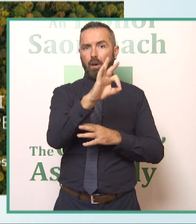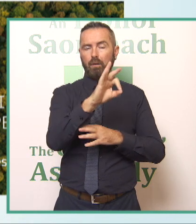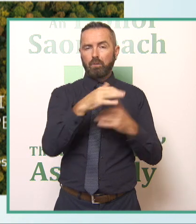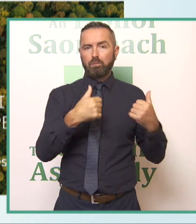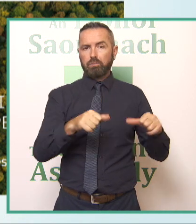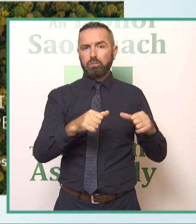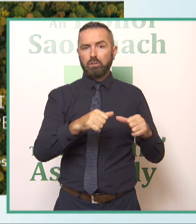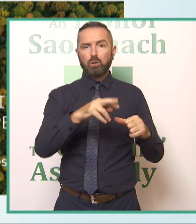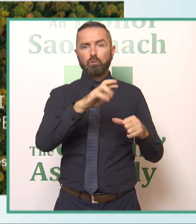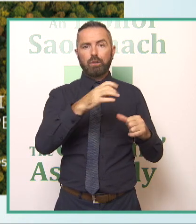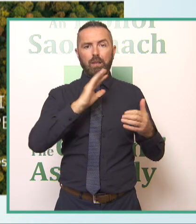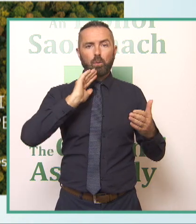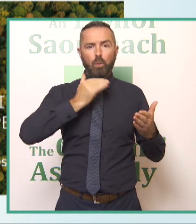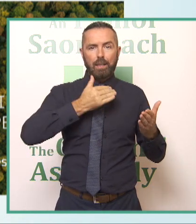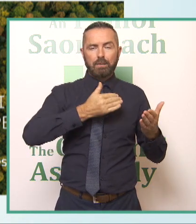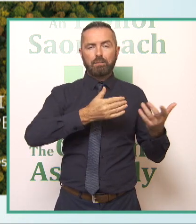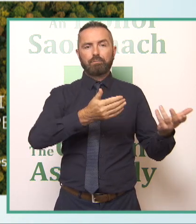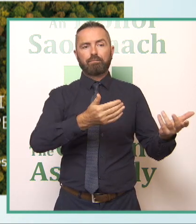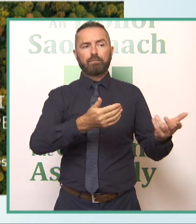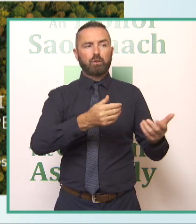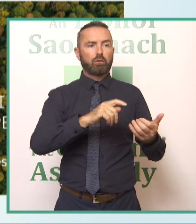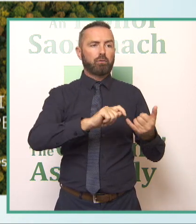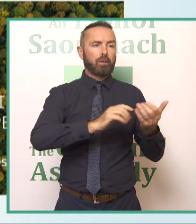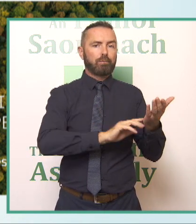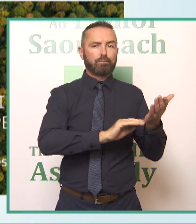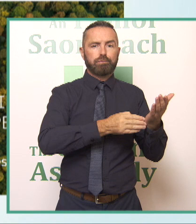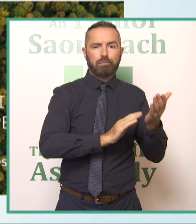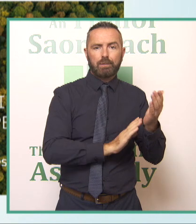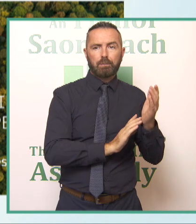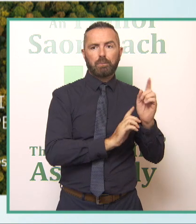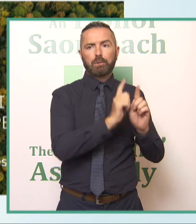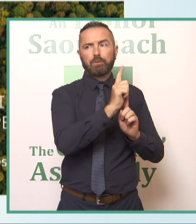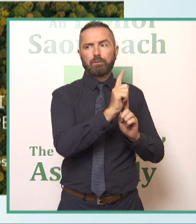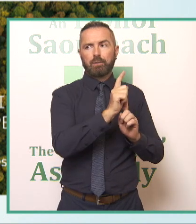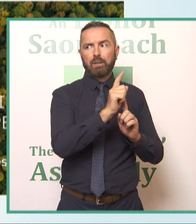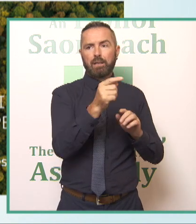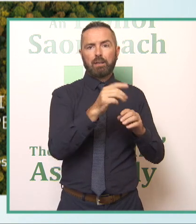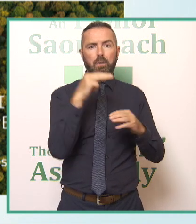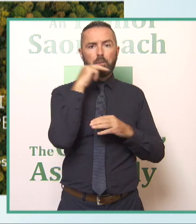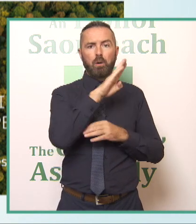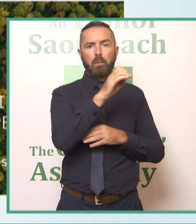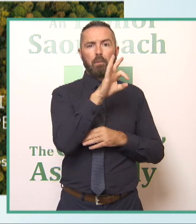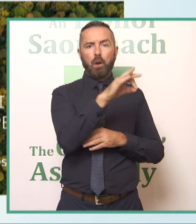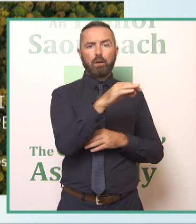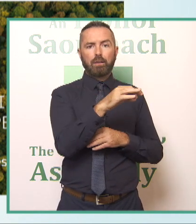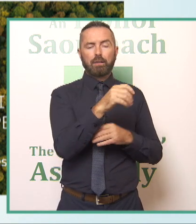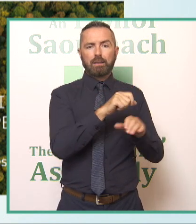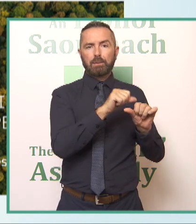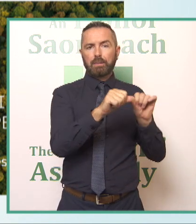at re-wetting those bogs. It's looking at trying to bring back the sphagnum and important bog species to try to rehabilitate that